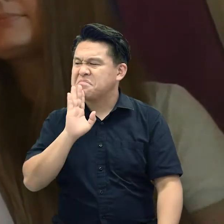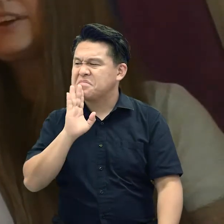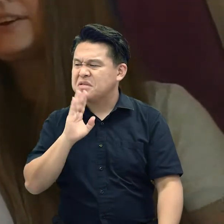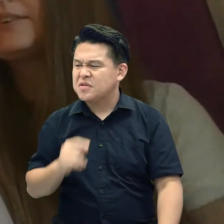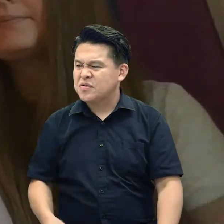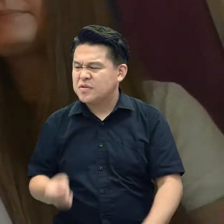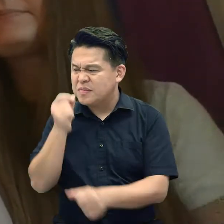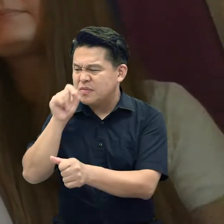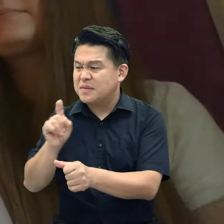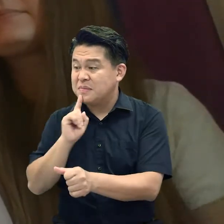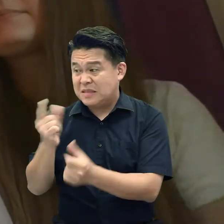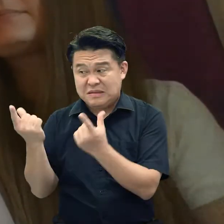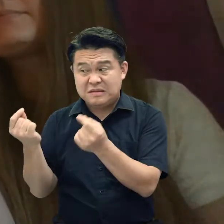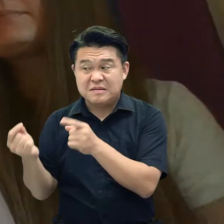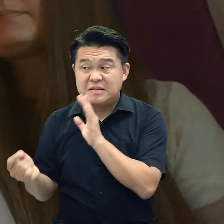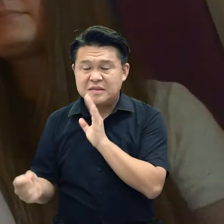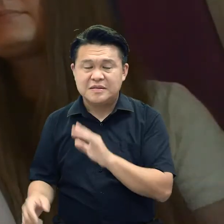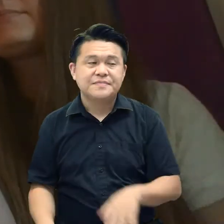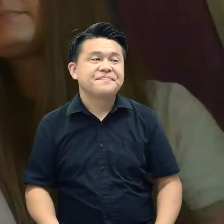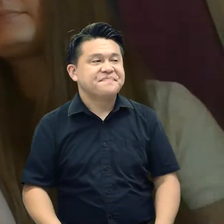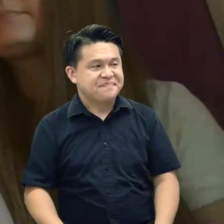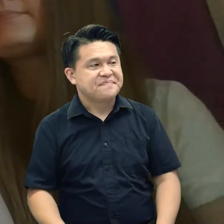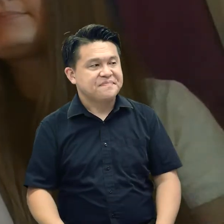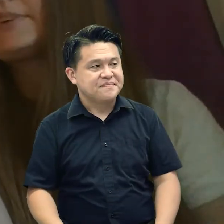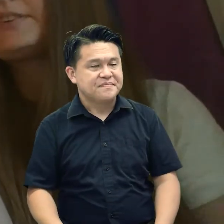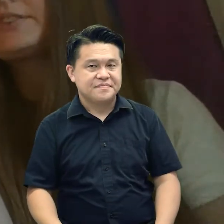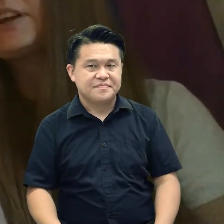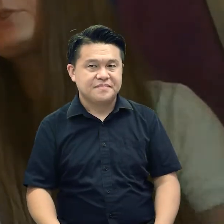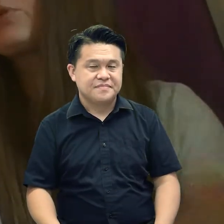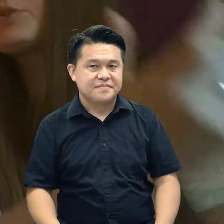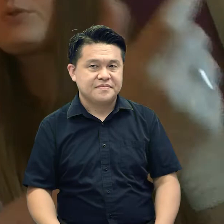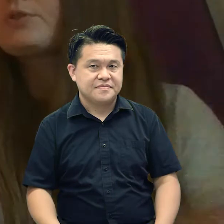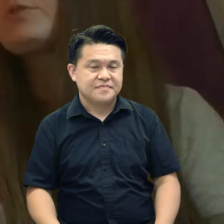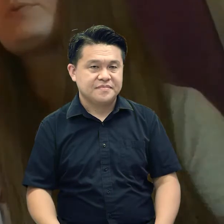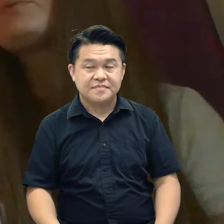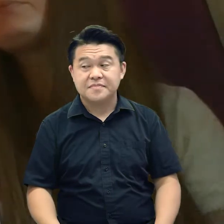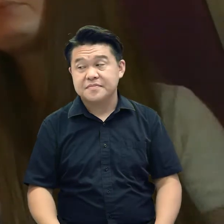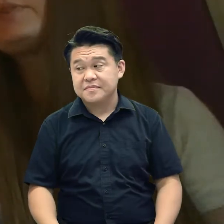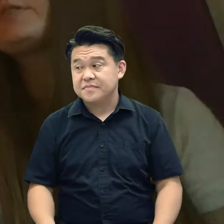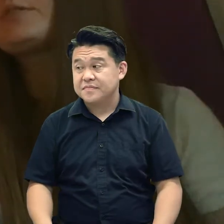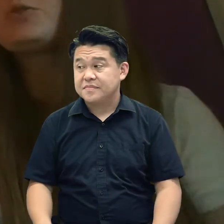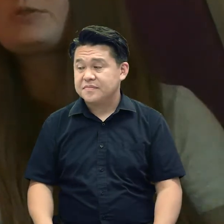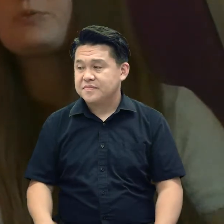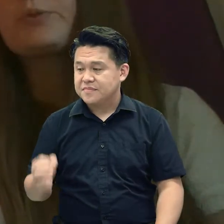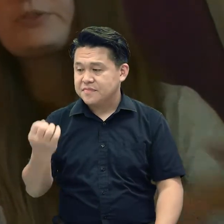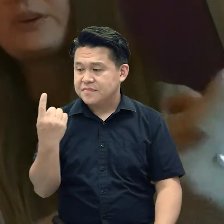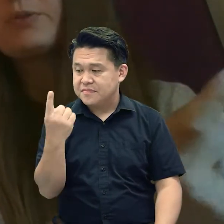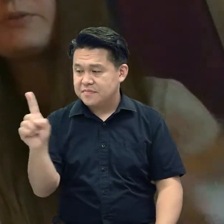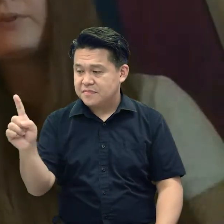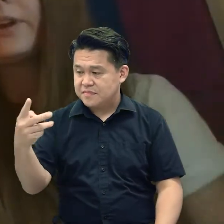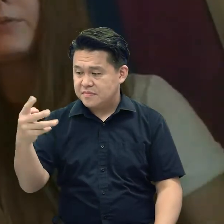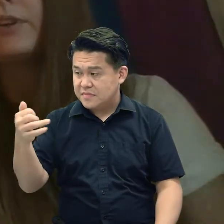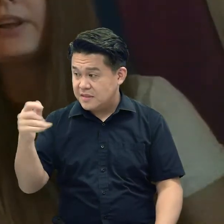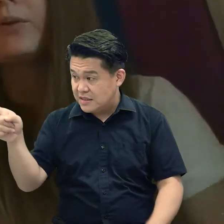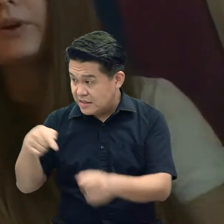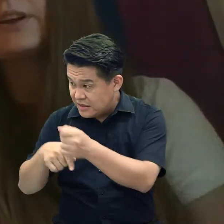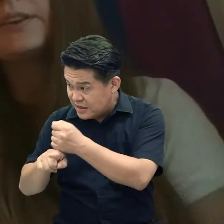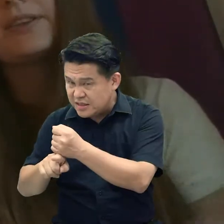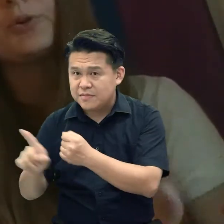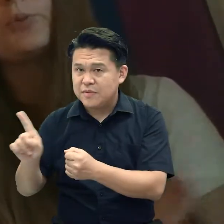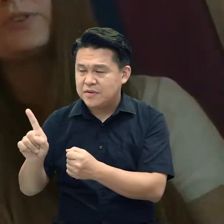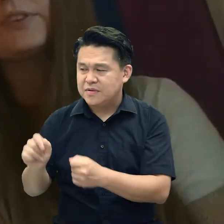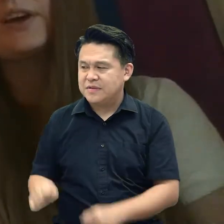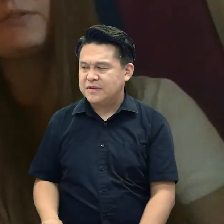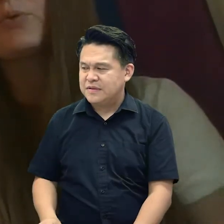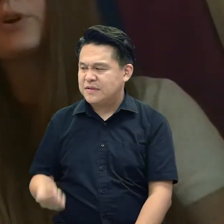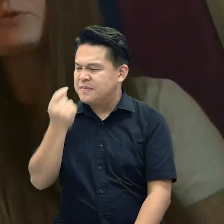than that. Yeah. Because I was just so terrified and horrified, and it's kind of derogatory too. Yes, it's super taboo and everything. Like waria,